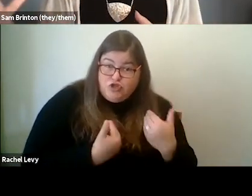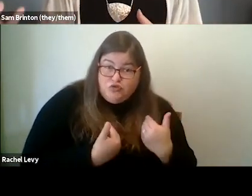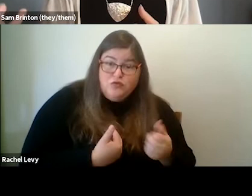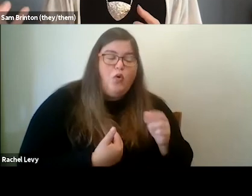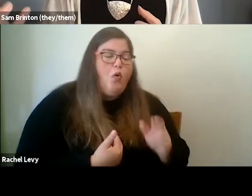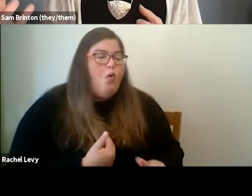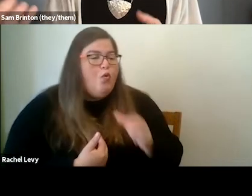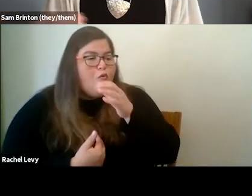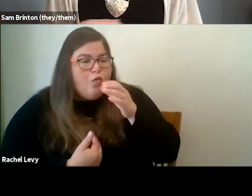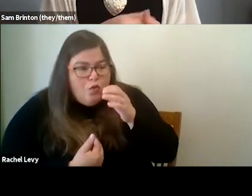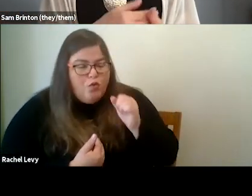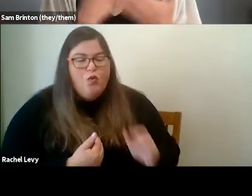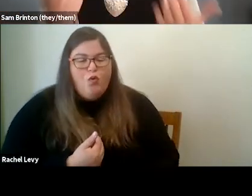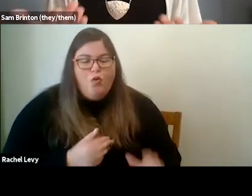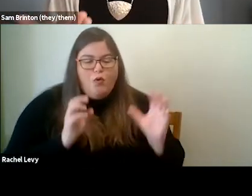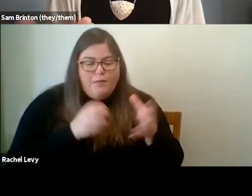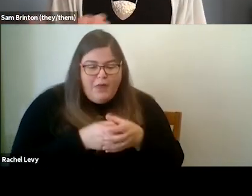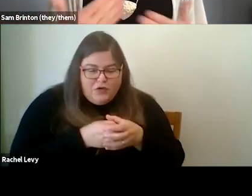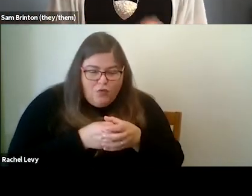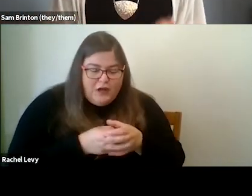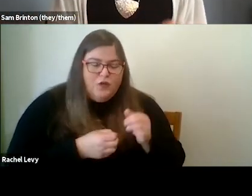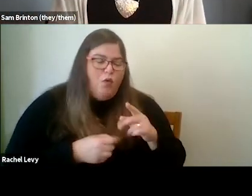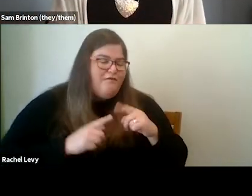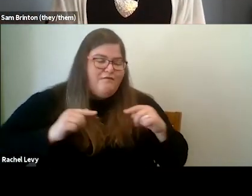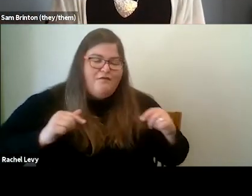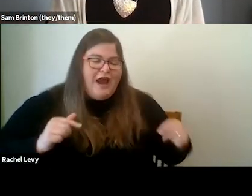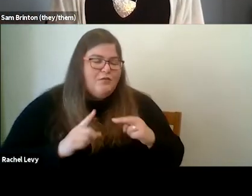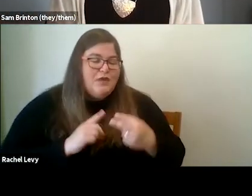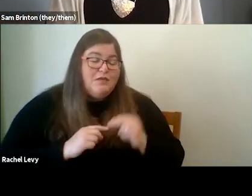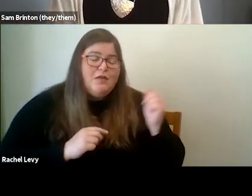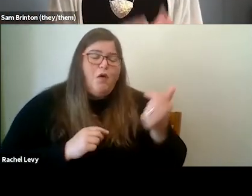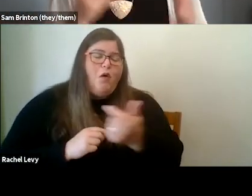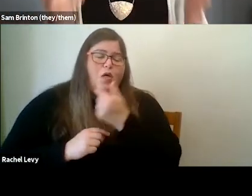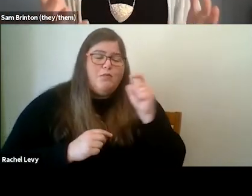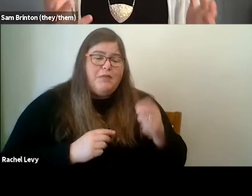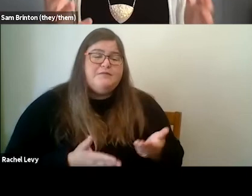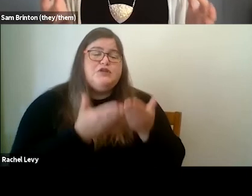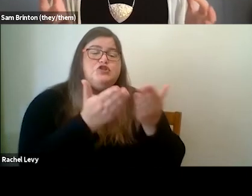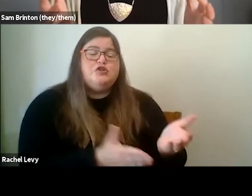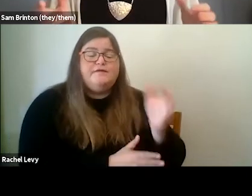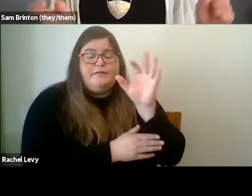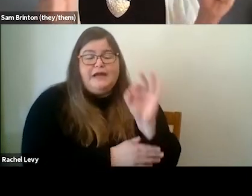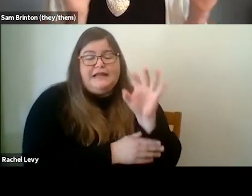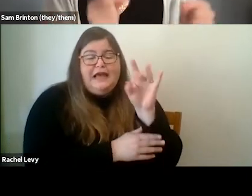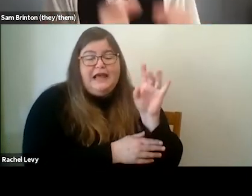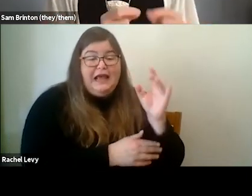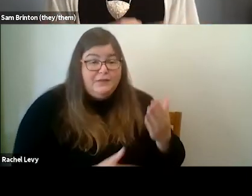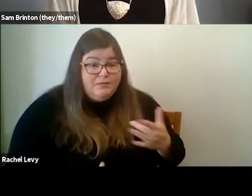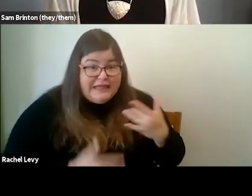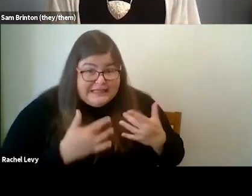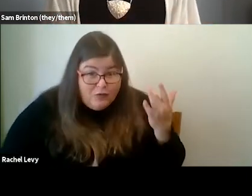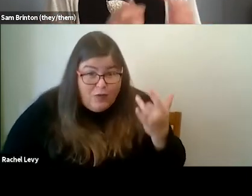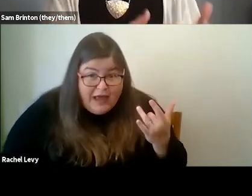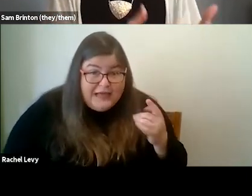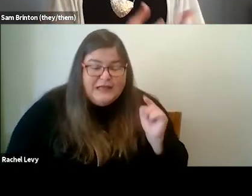from a variety of different perspectives, that all of them have to be served by 988. The reason this is so exciting, this piece